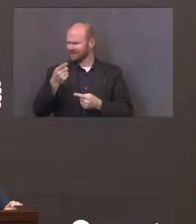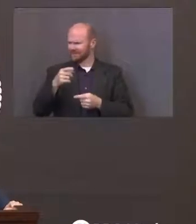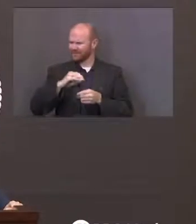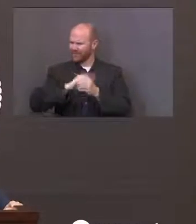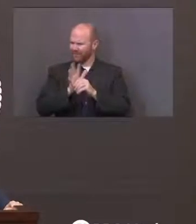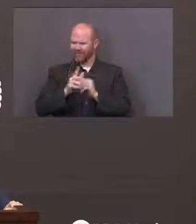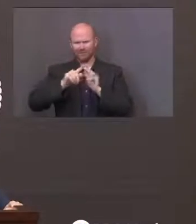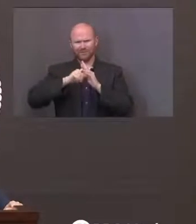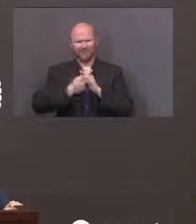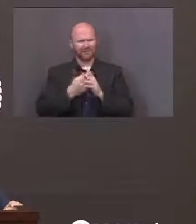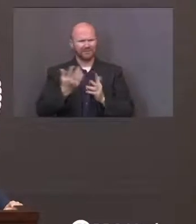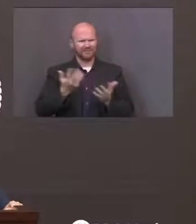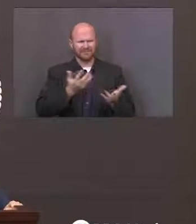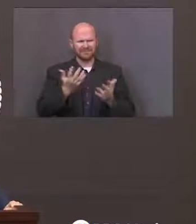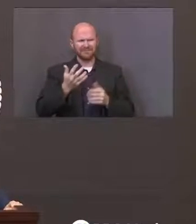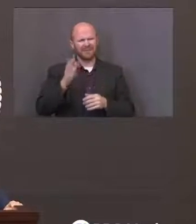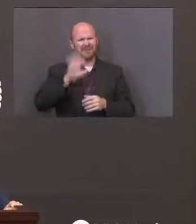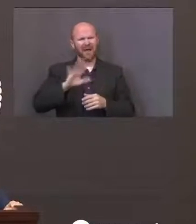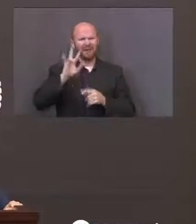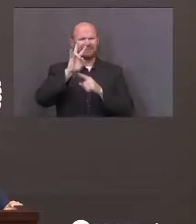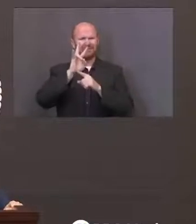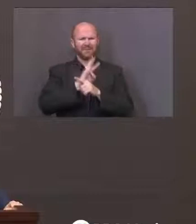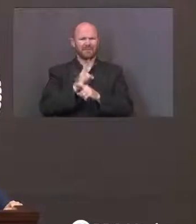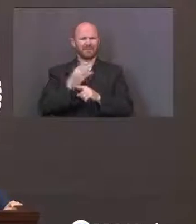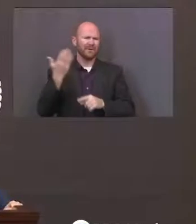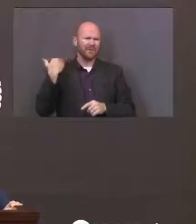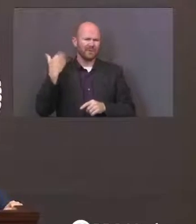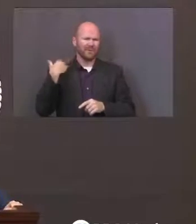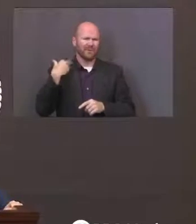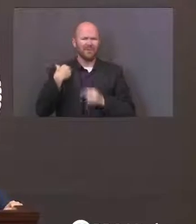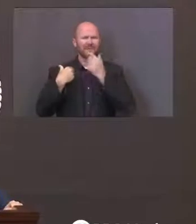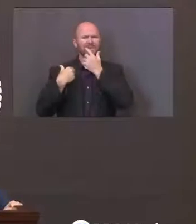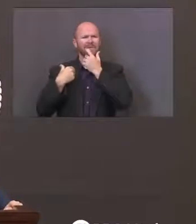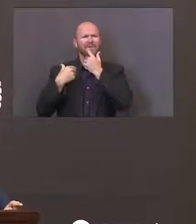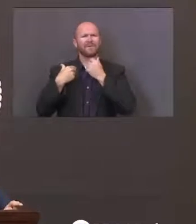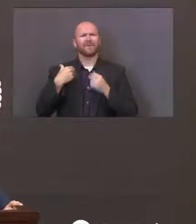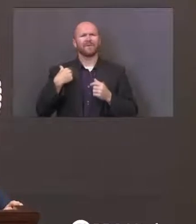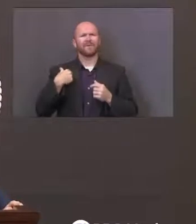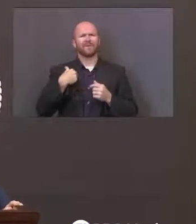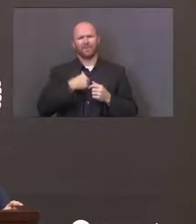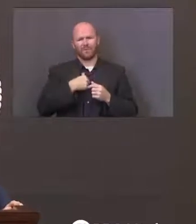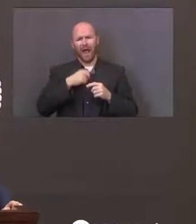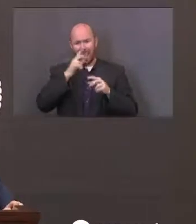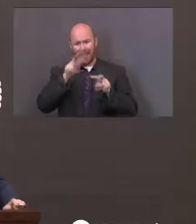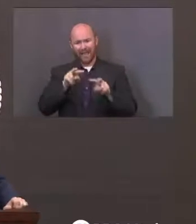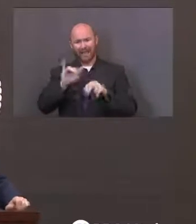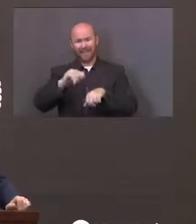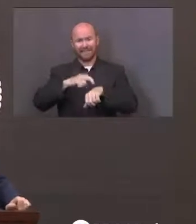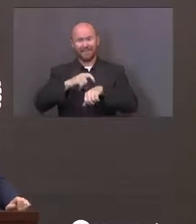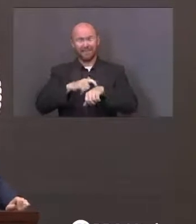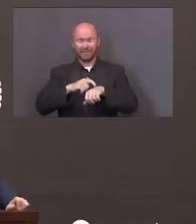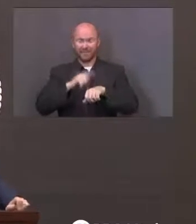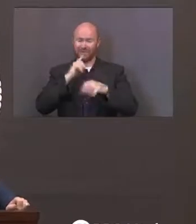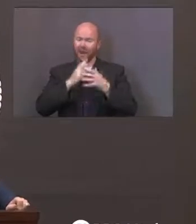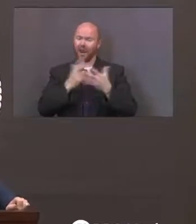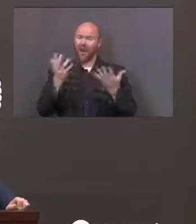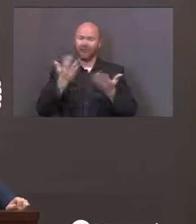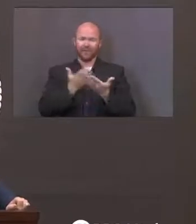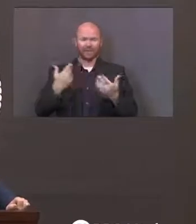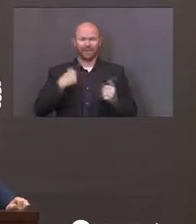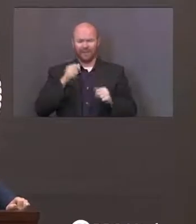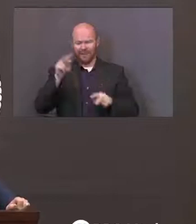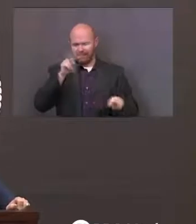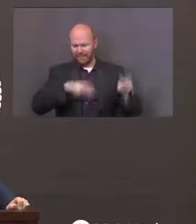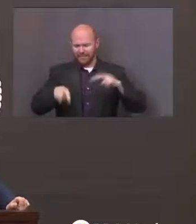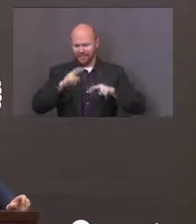we first heard the words COVID, at least the cases came to Utah. I look over that period of time, there's a lot of things that we can think of that